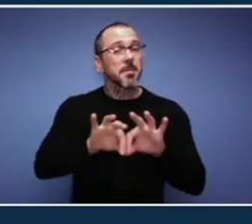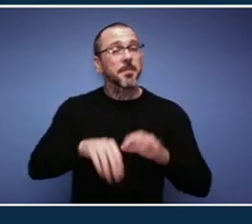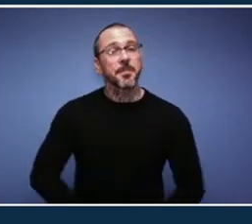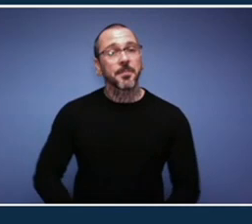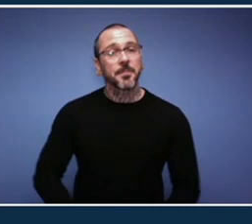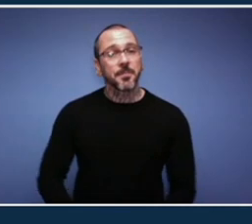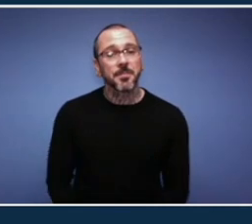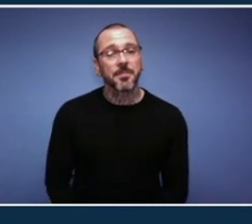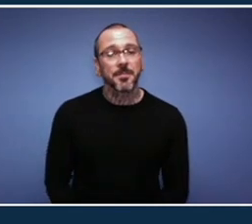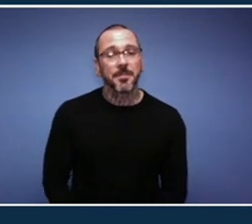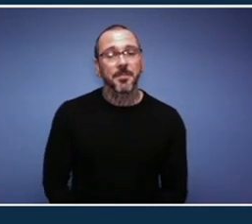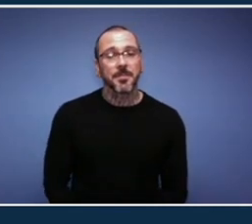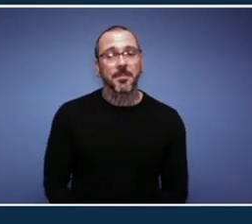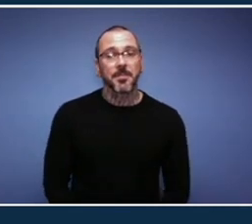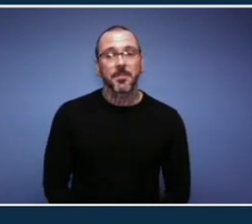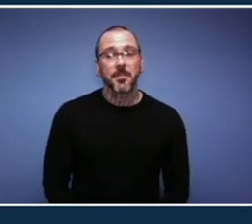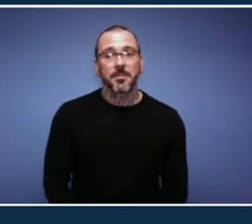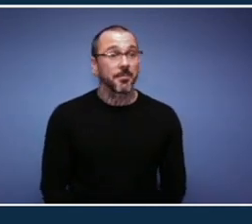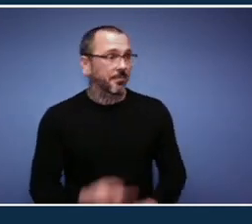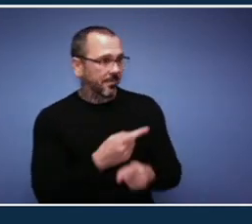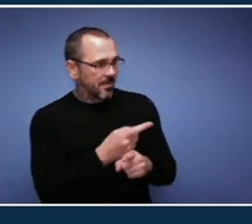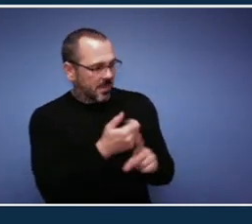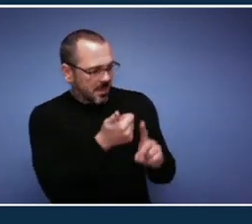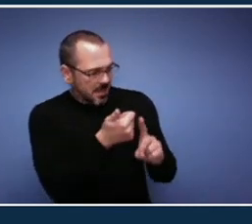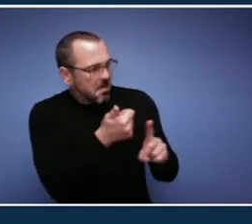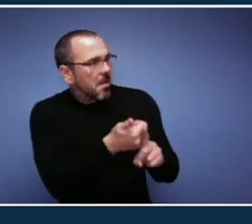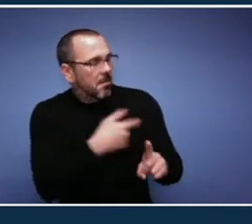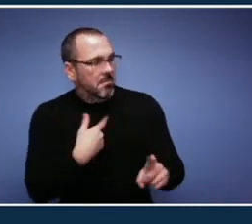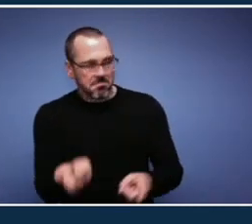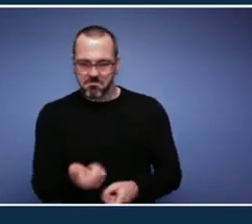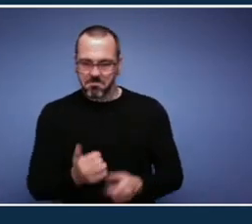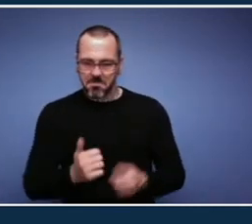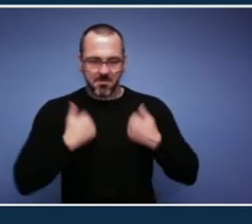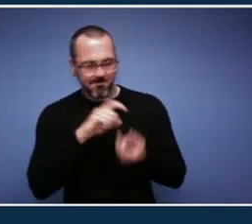you turned a corner yourself, but I did. I